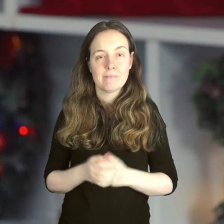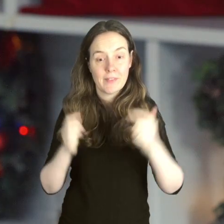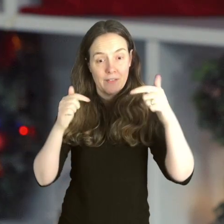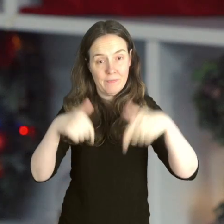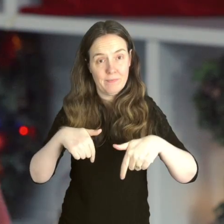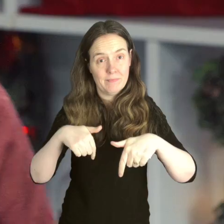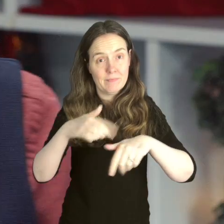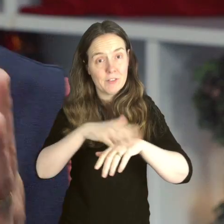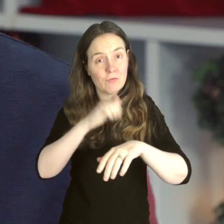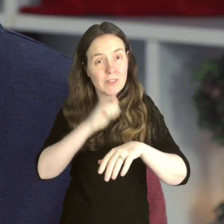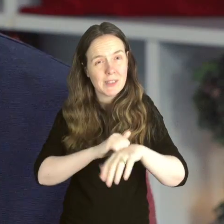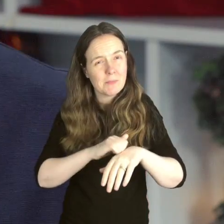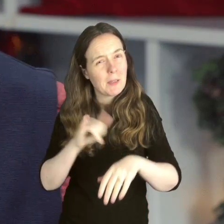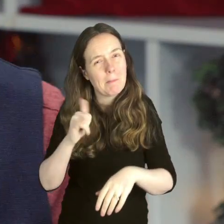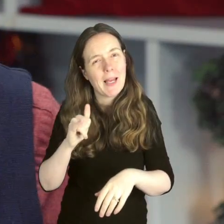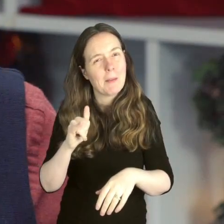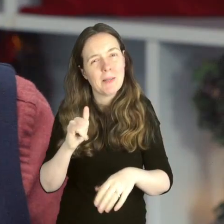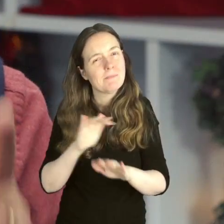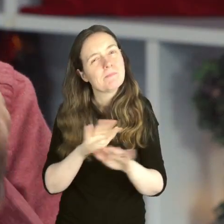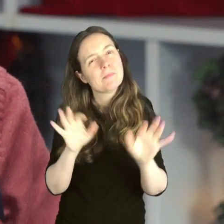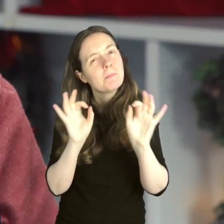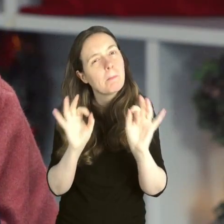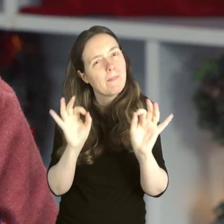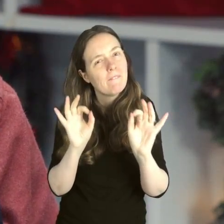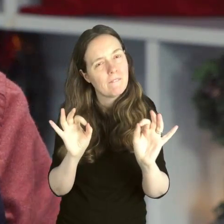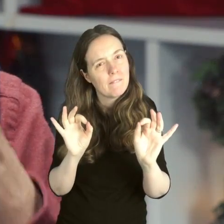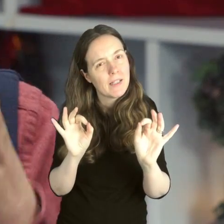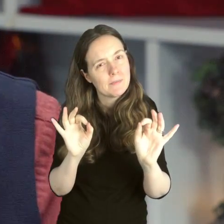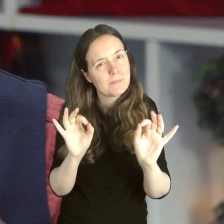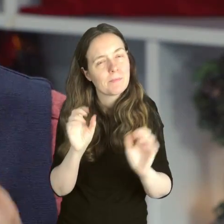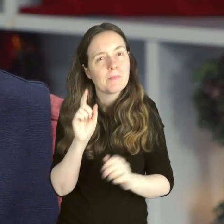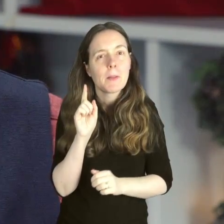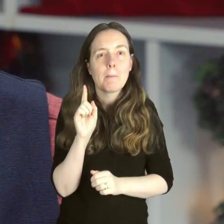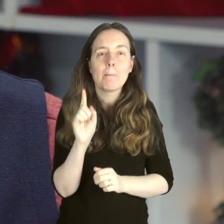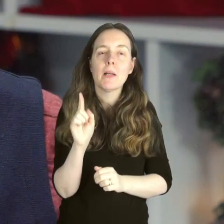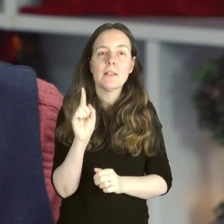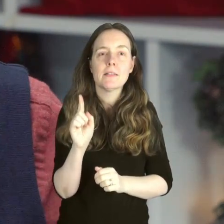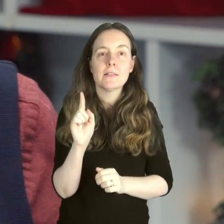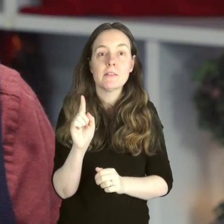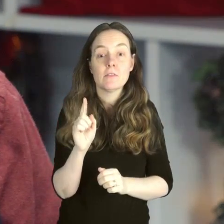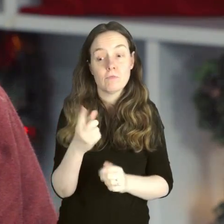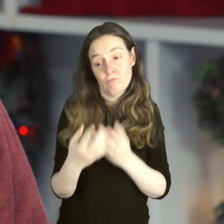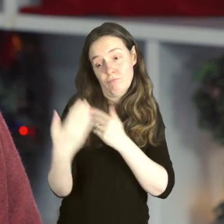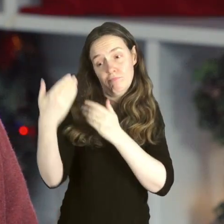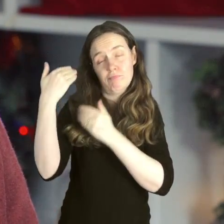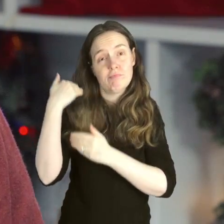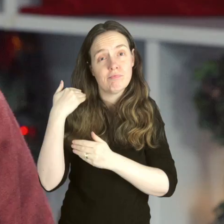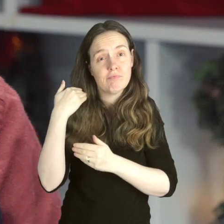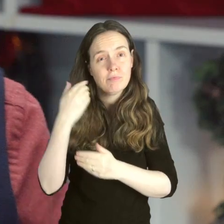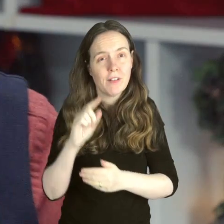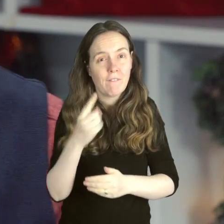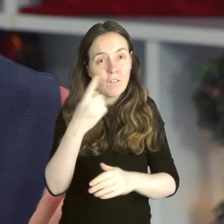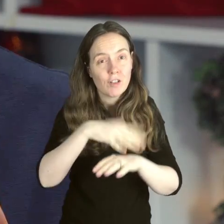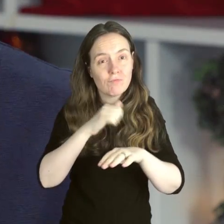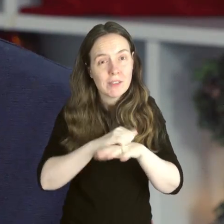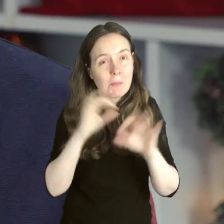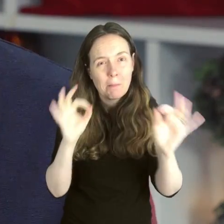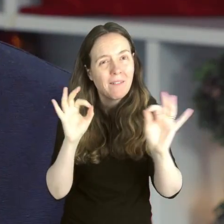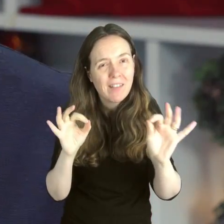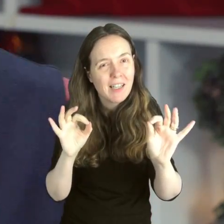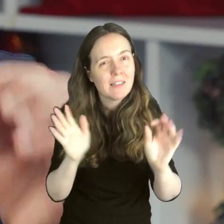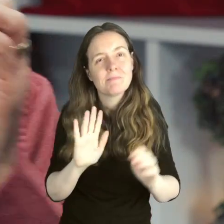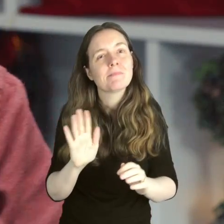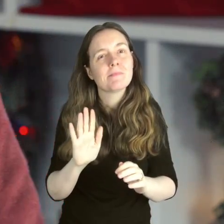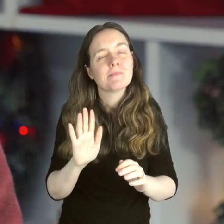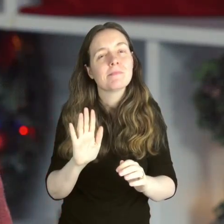We might not be having the perfect Christmas, but remember, the first Christmas wasn't perfect. It was